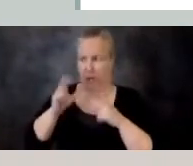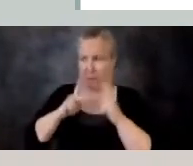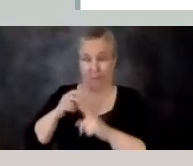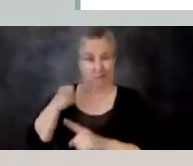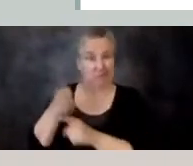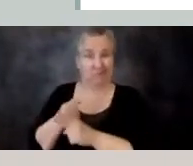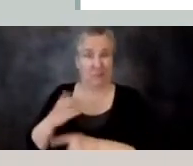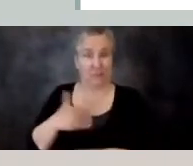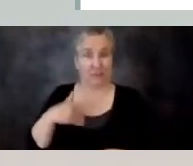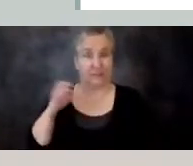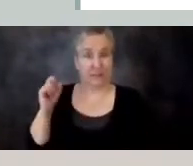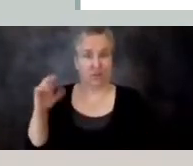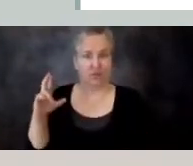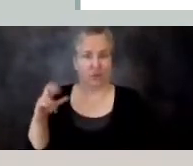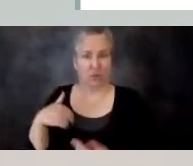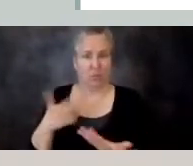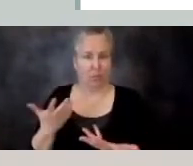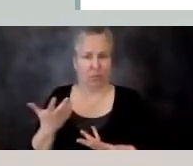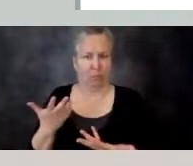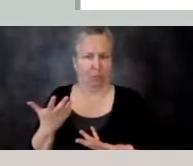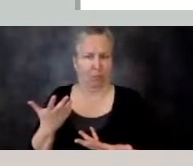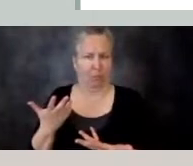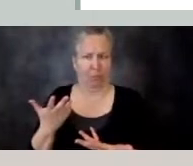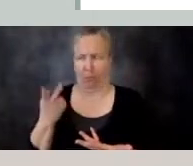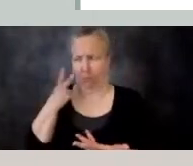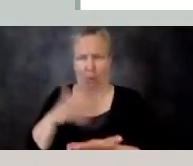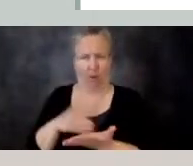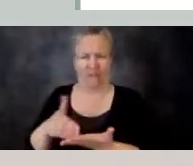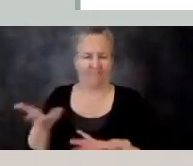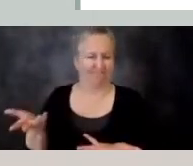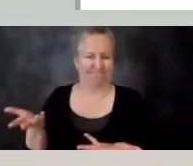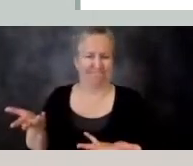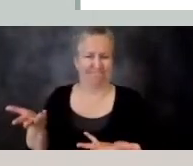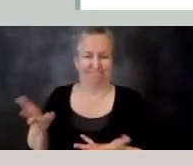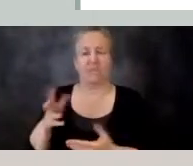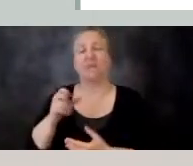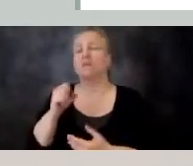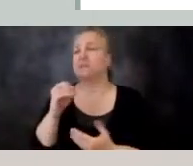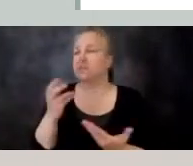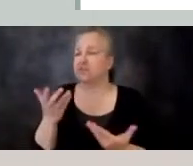just isn't heard of very often here. So